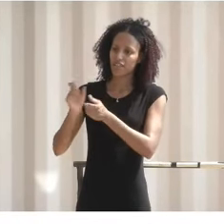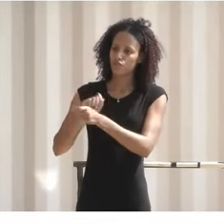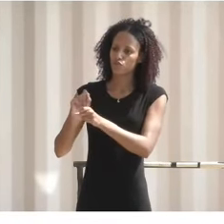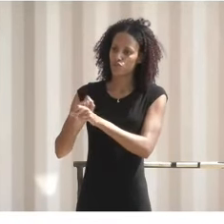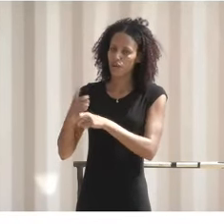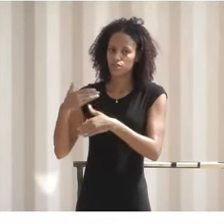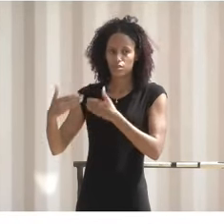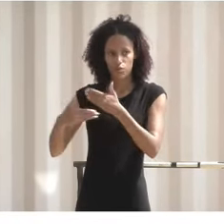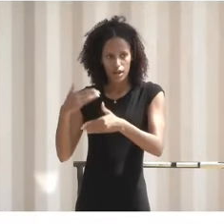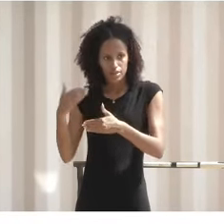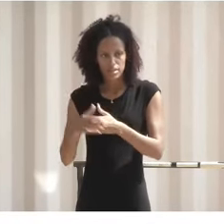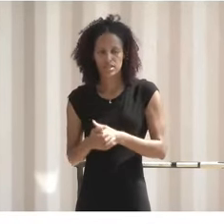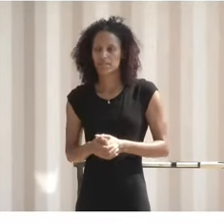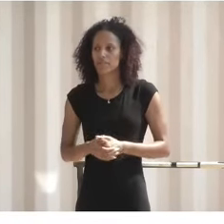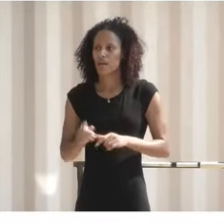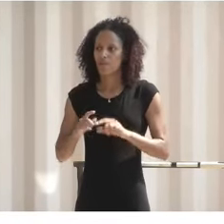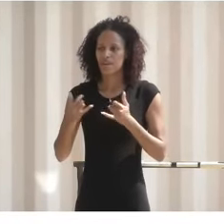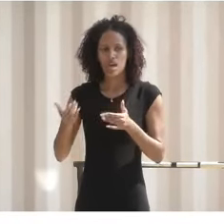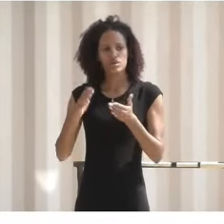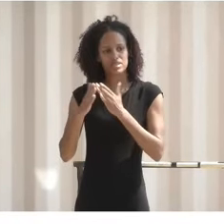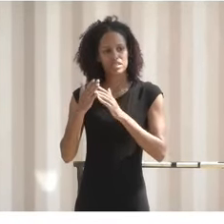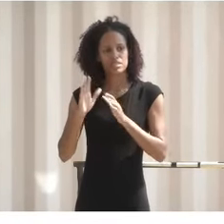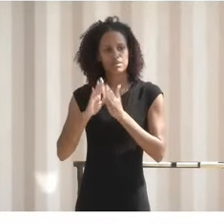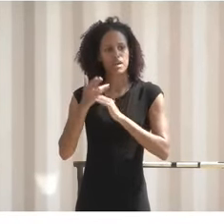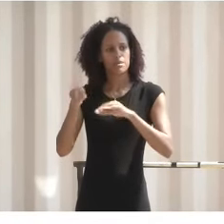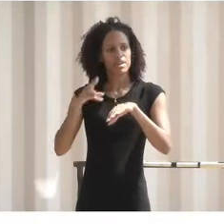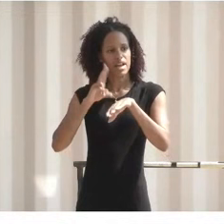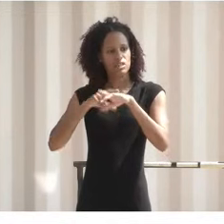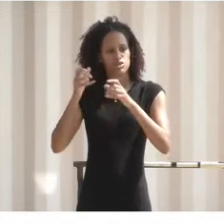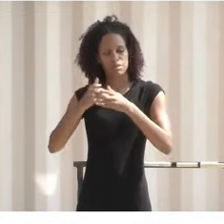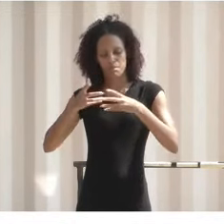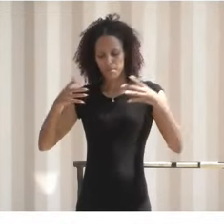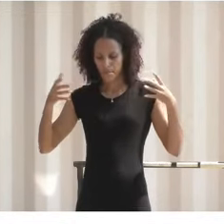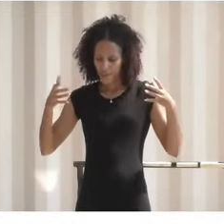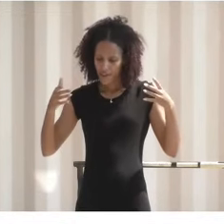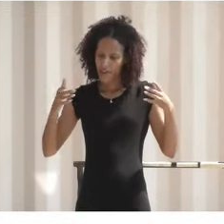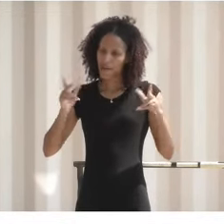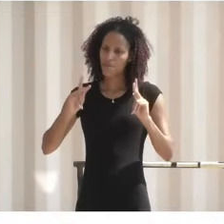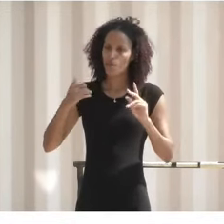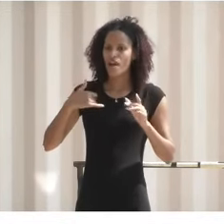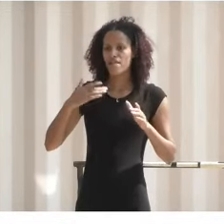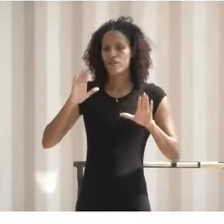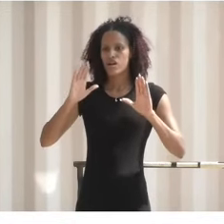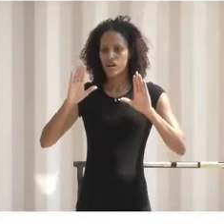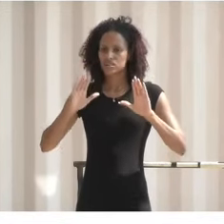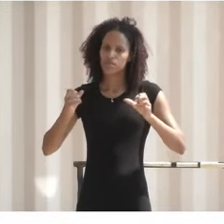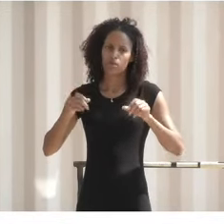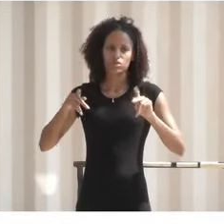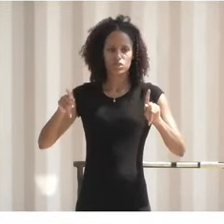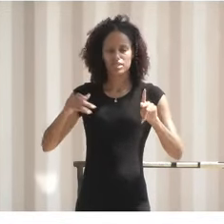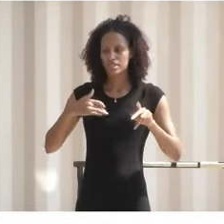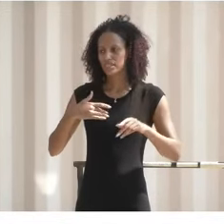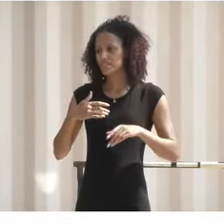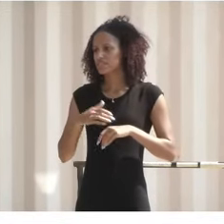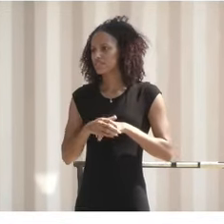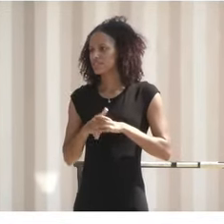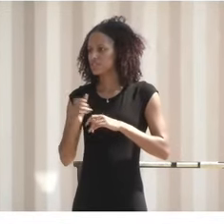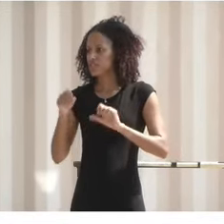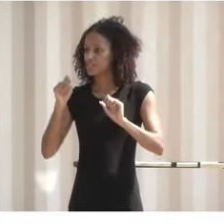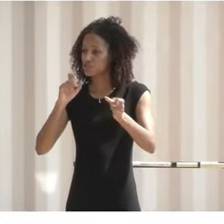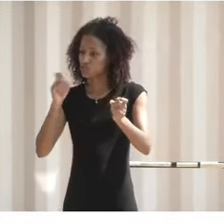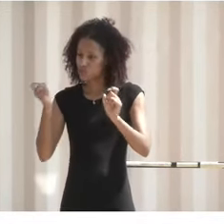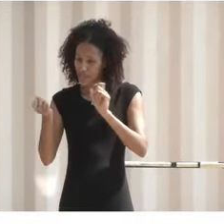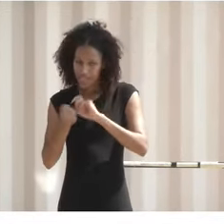so, so that cities become naturally abundant, in which people have greater economic opportunities and agency in shaping